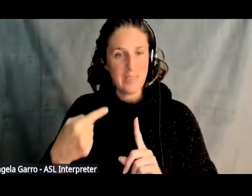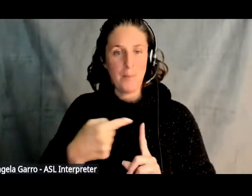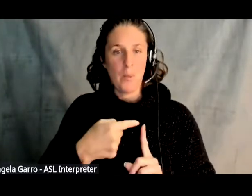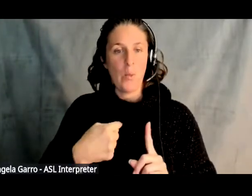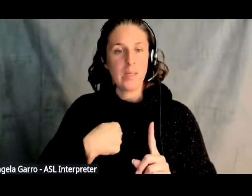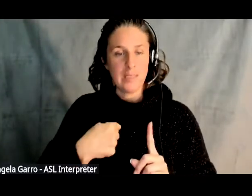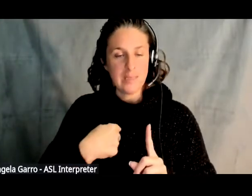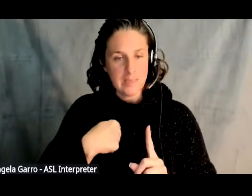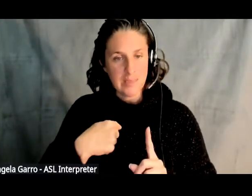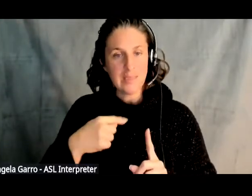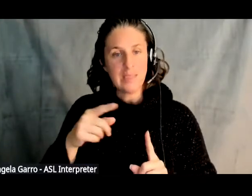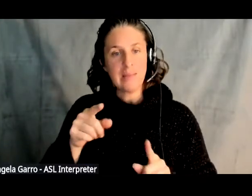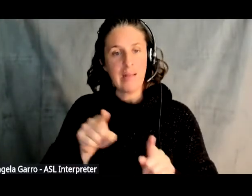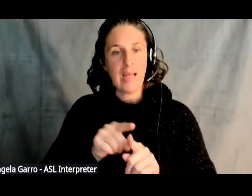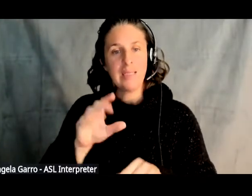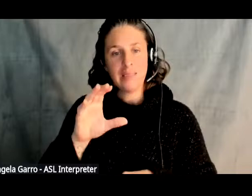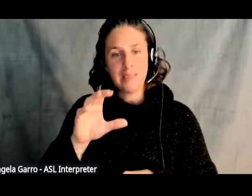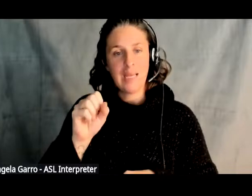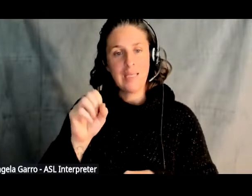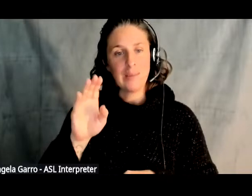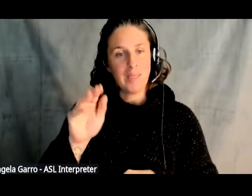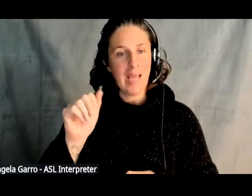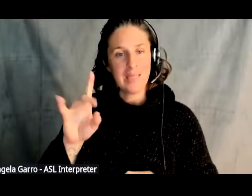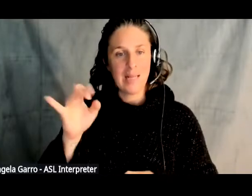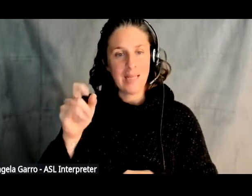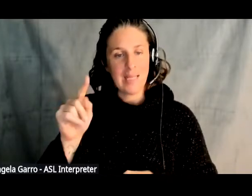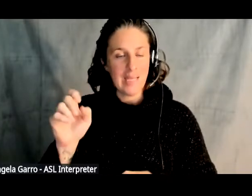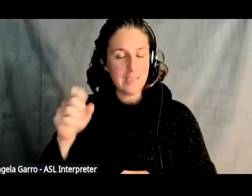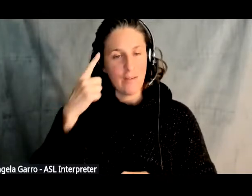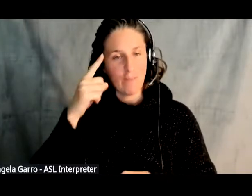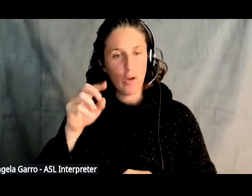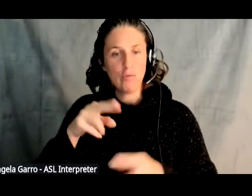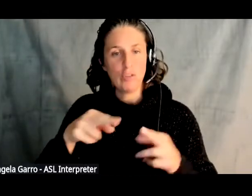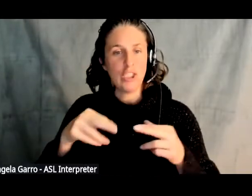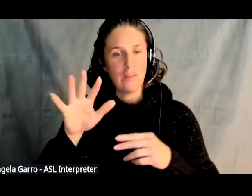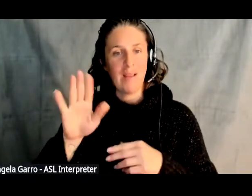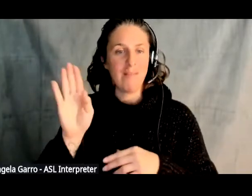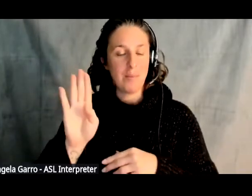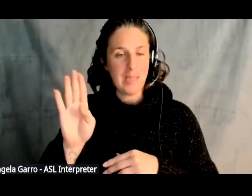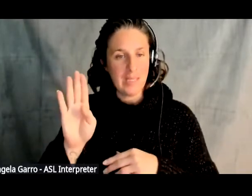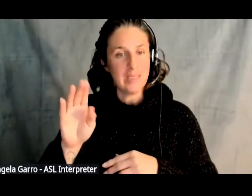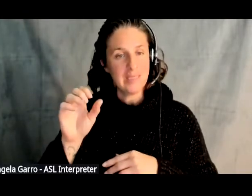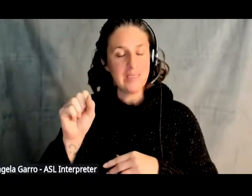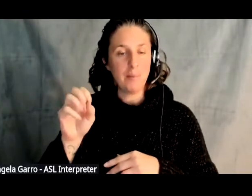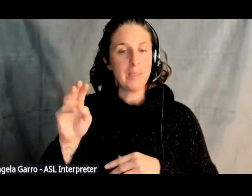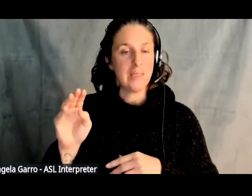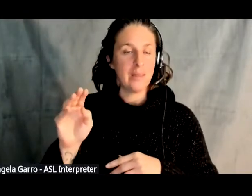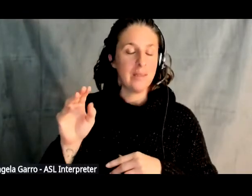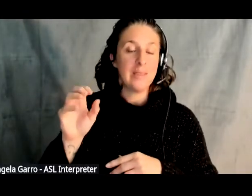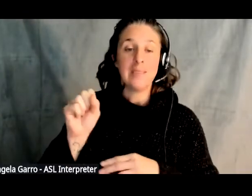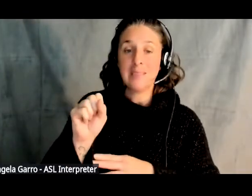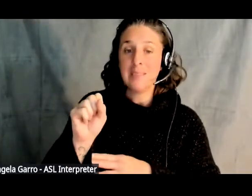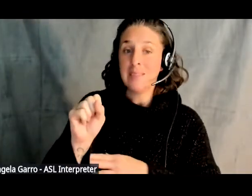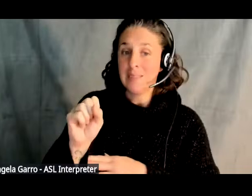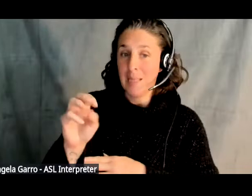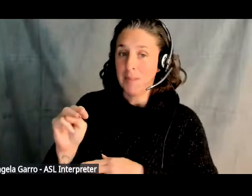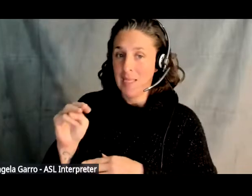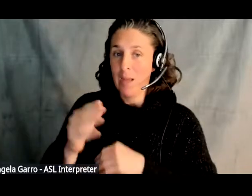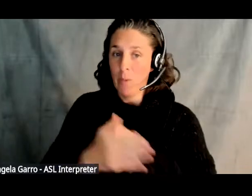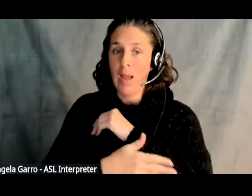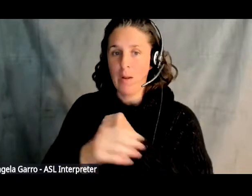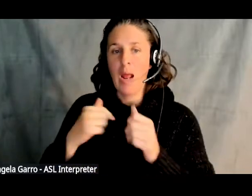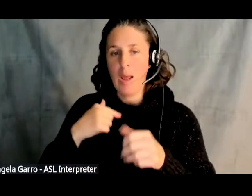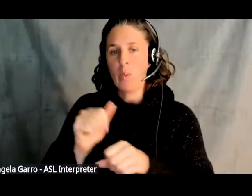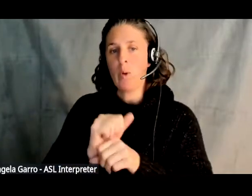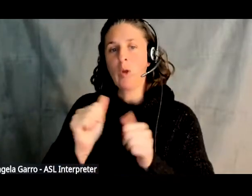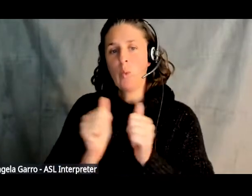a CSBA delegate for Region 5B San Mateo County. and I'll be working with Greg. Greg's one of the delegates. So there's about